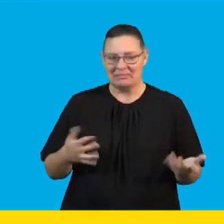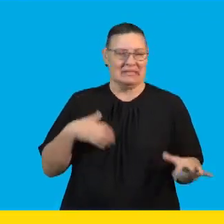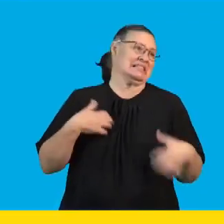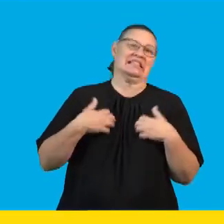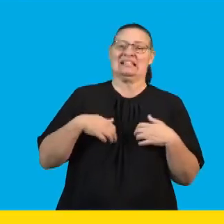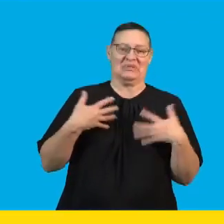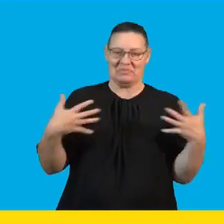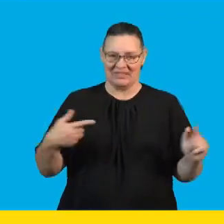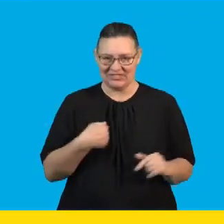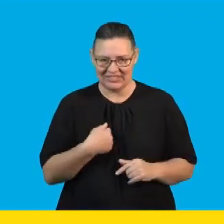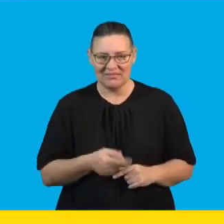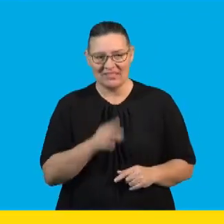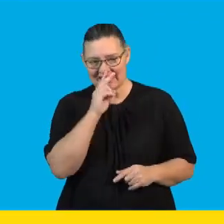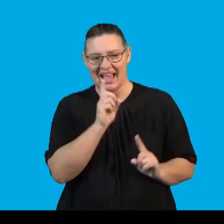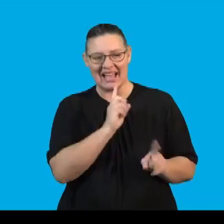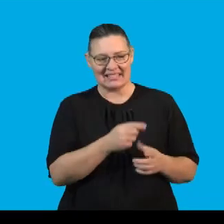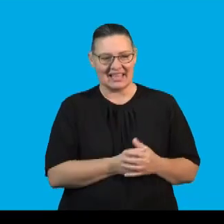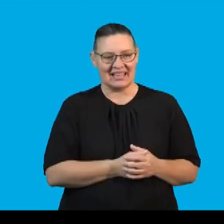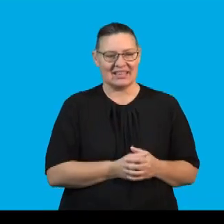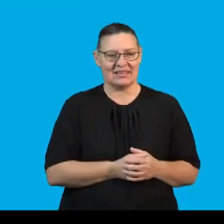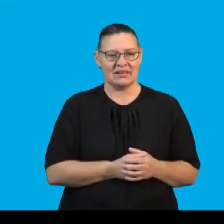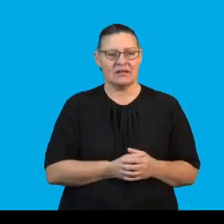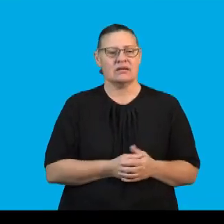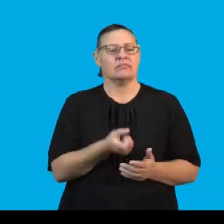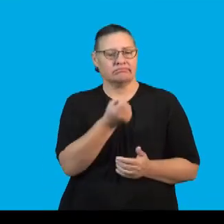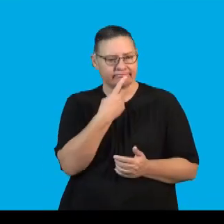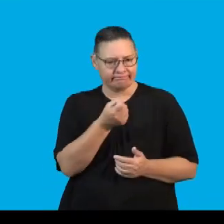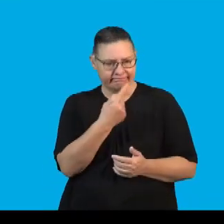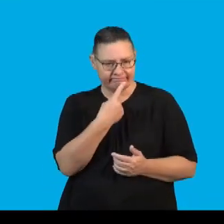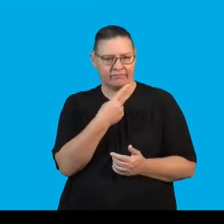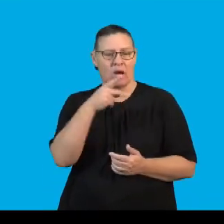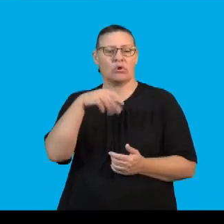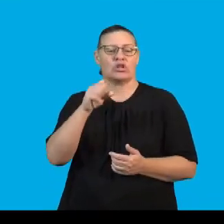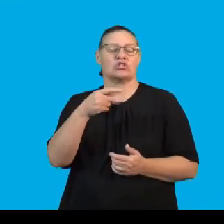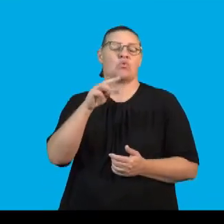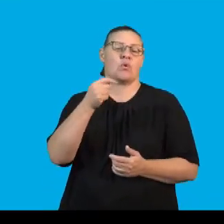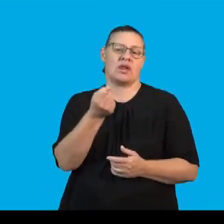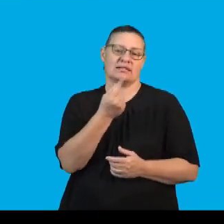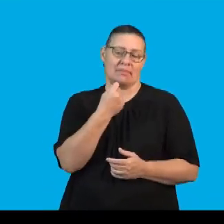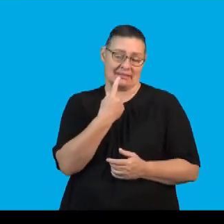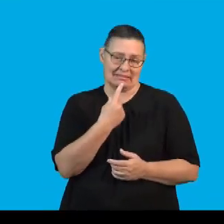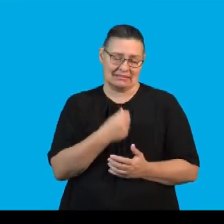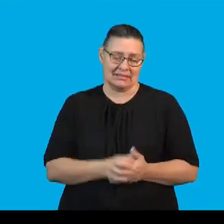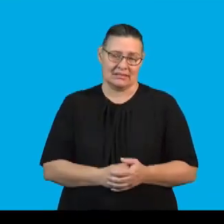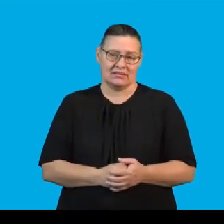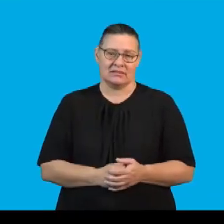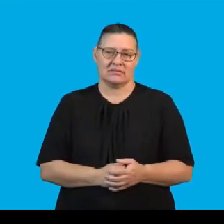I'm retracting. So let us have a look at the answer here. There must be a prescription of progesterone